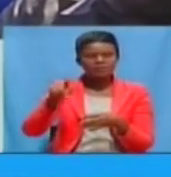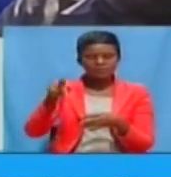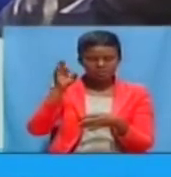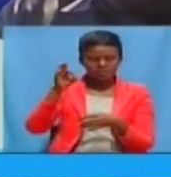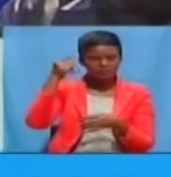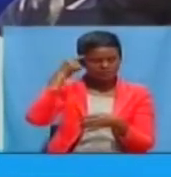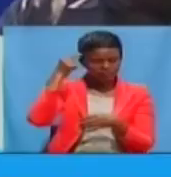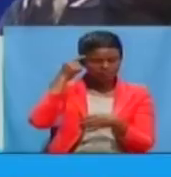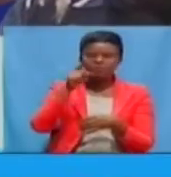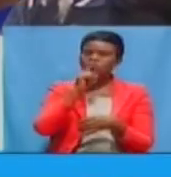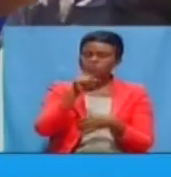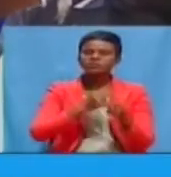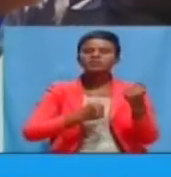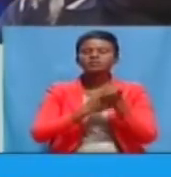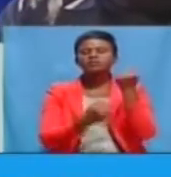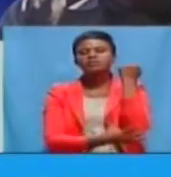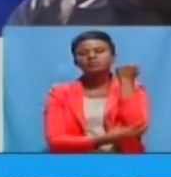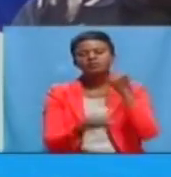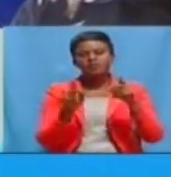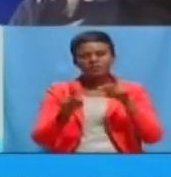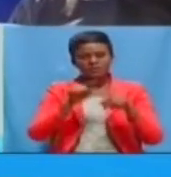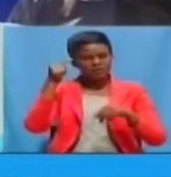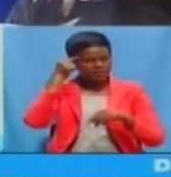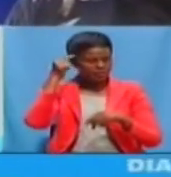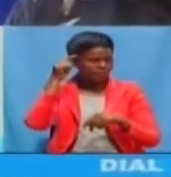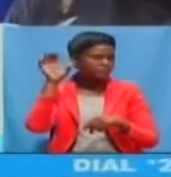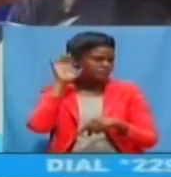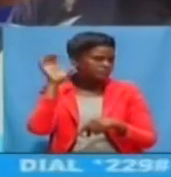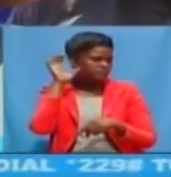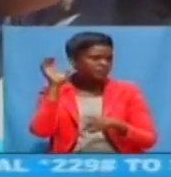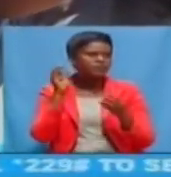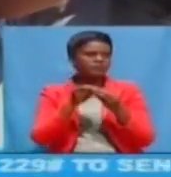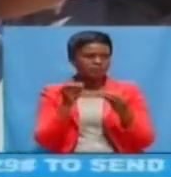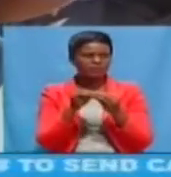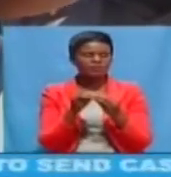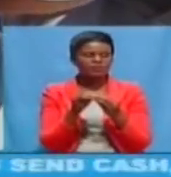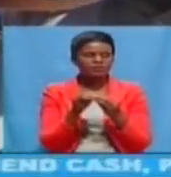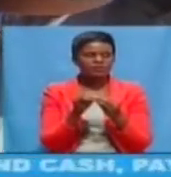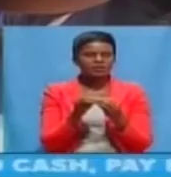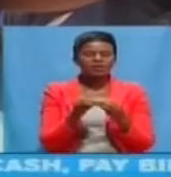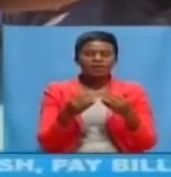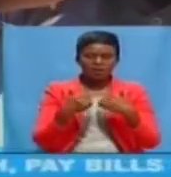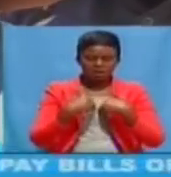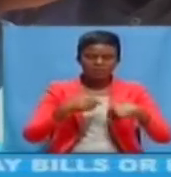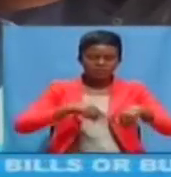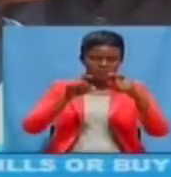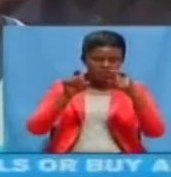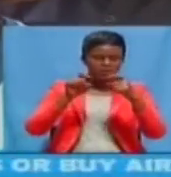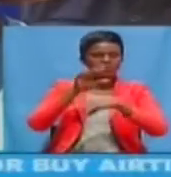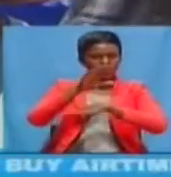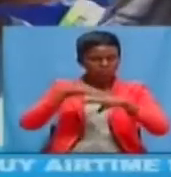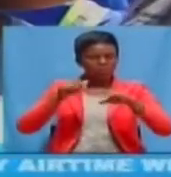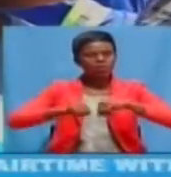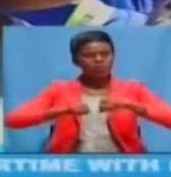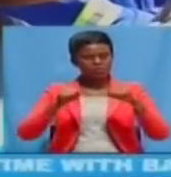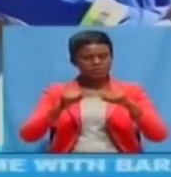government, and it's a listening government whereby whenever you have challenges, you call upon your